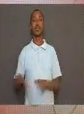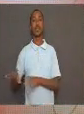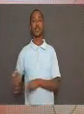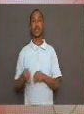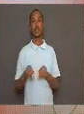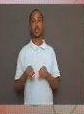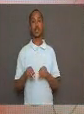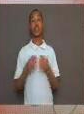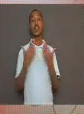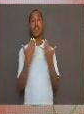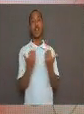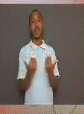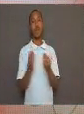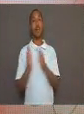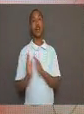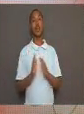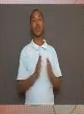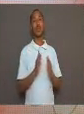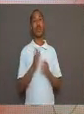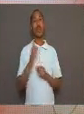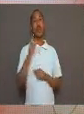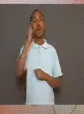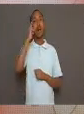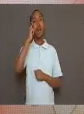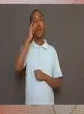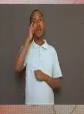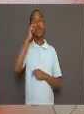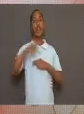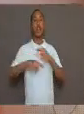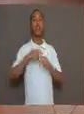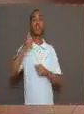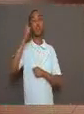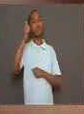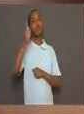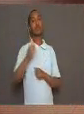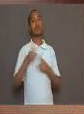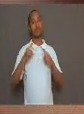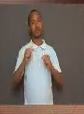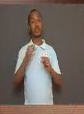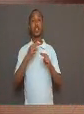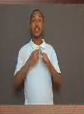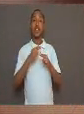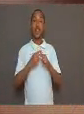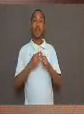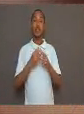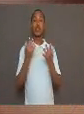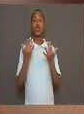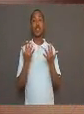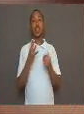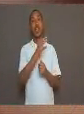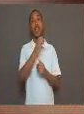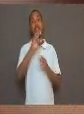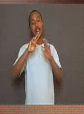Students, now you are ready to analyze a reaction on your own. Name the oxidizing